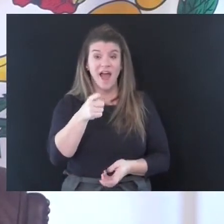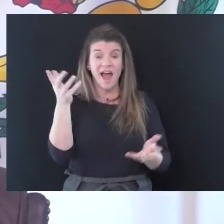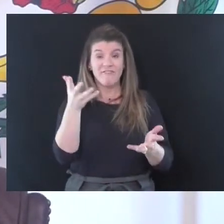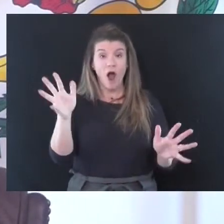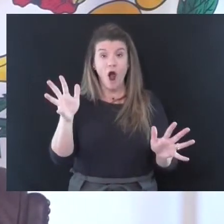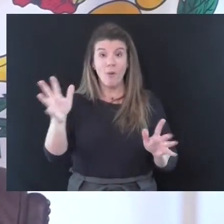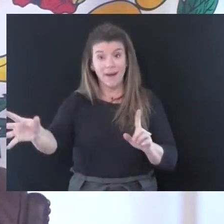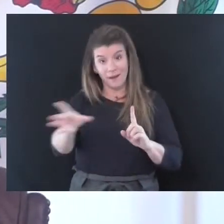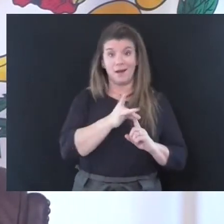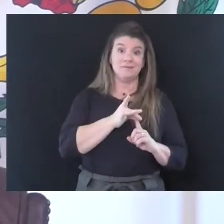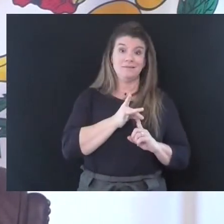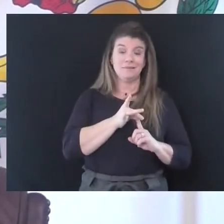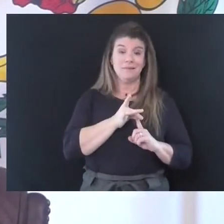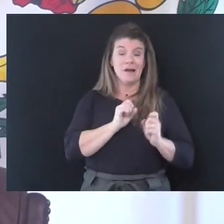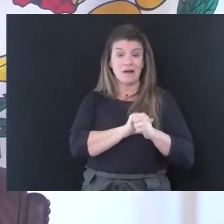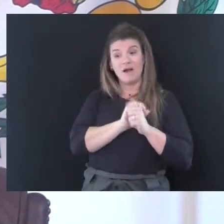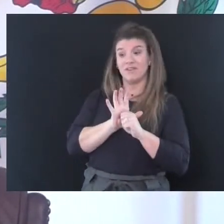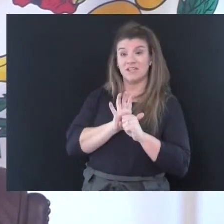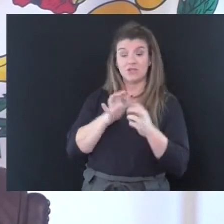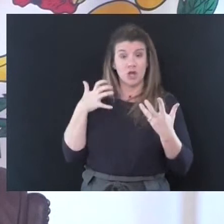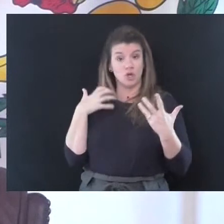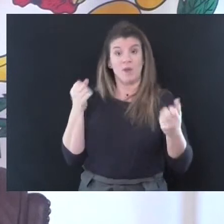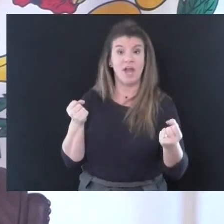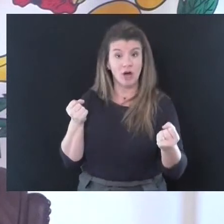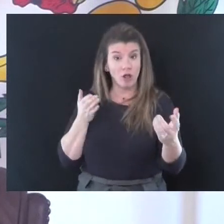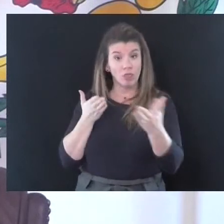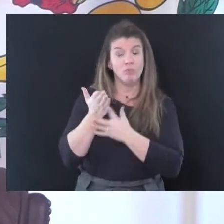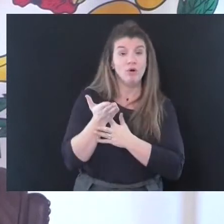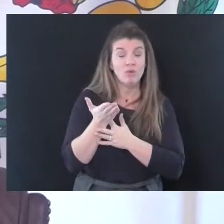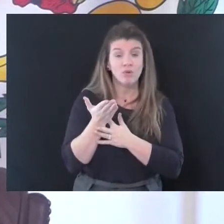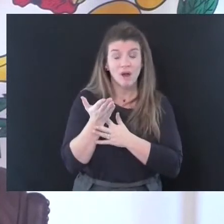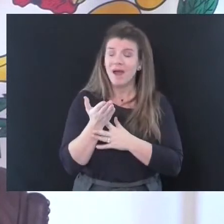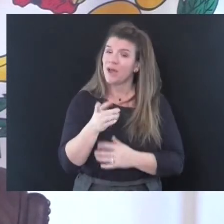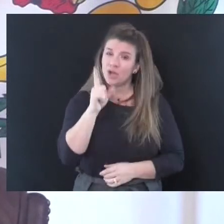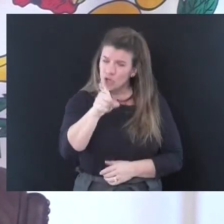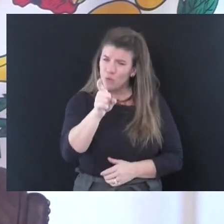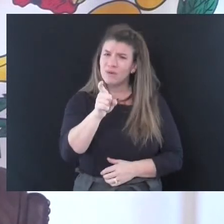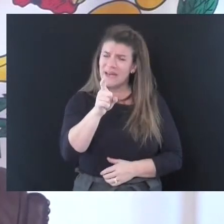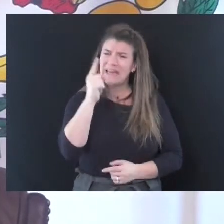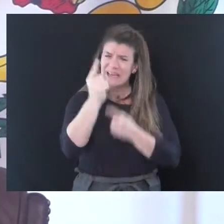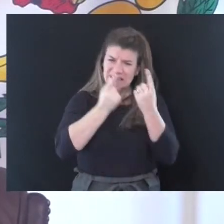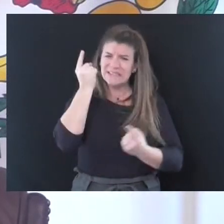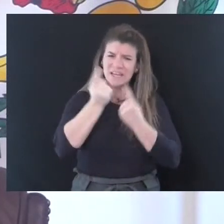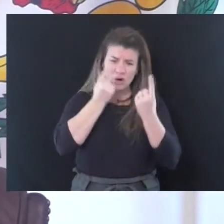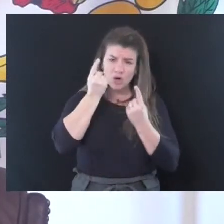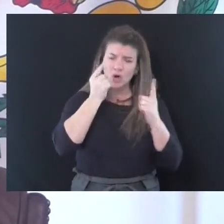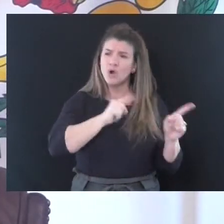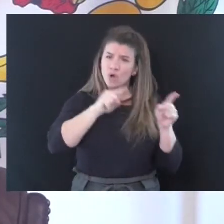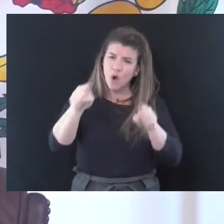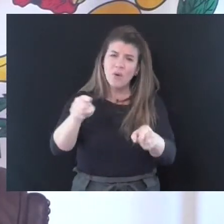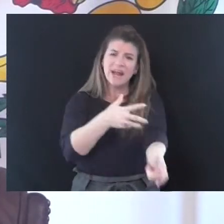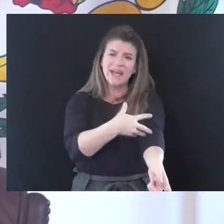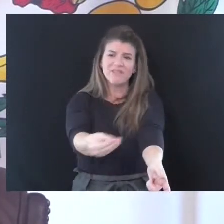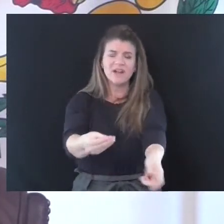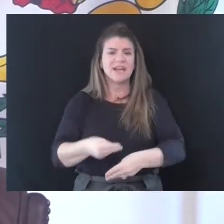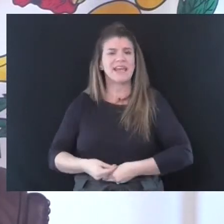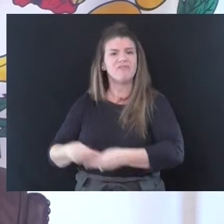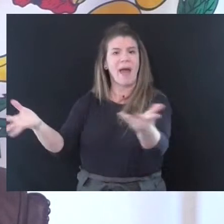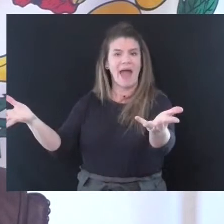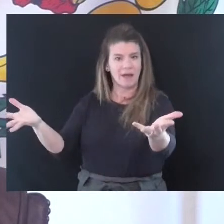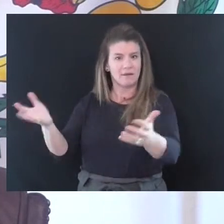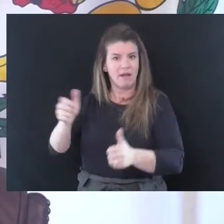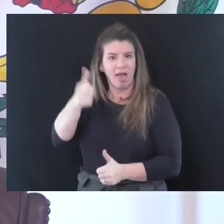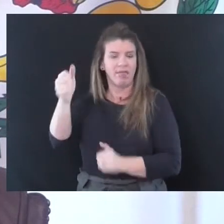blessed you to pull through this, I'd think really, really hard about paying back